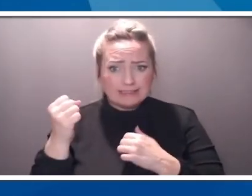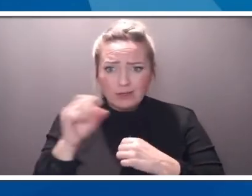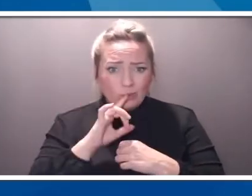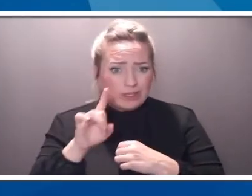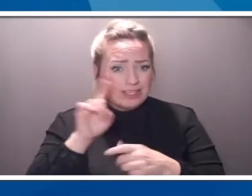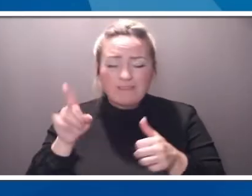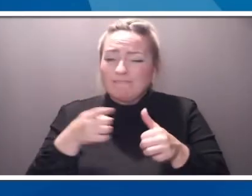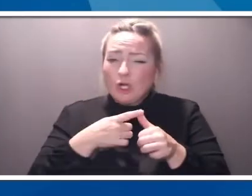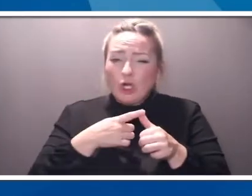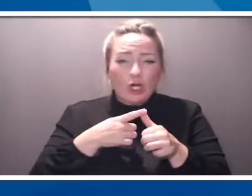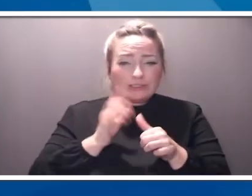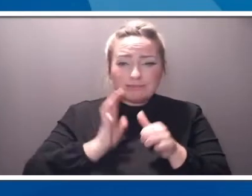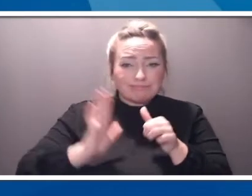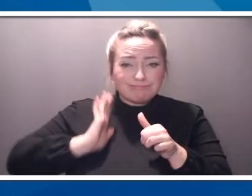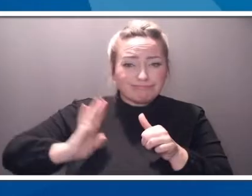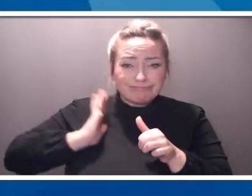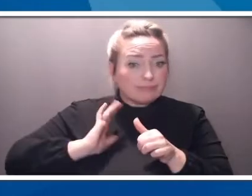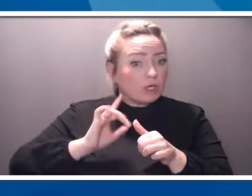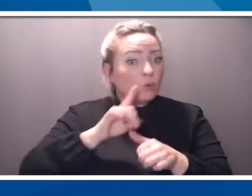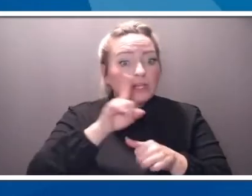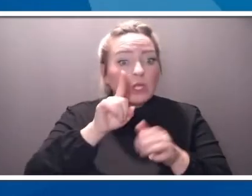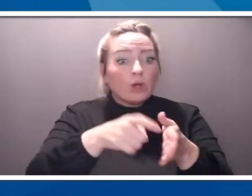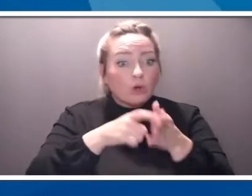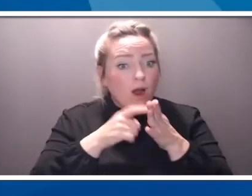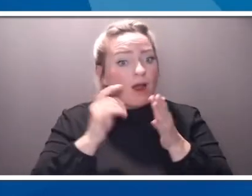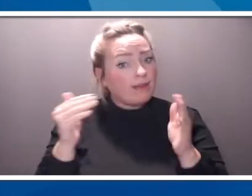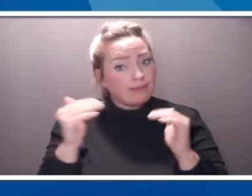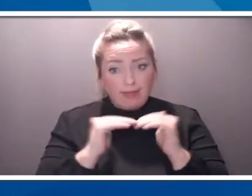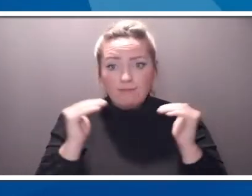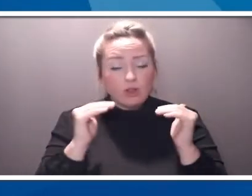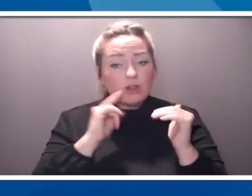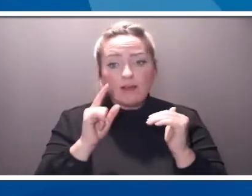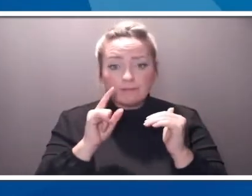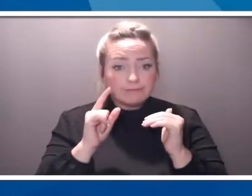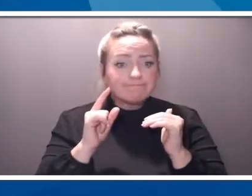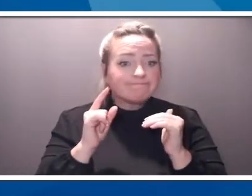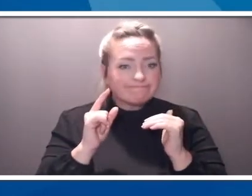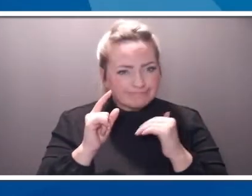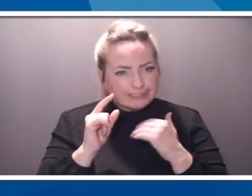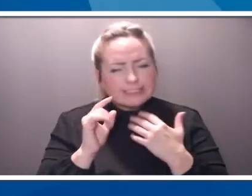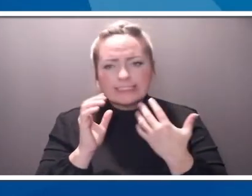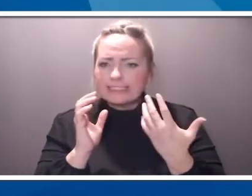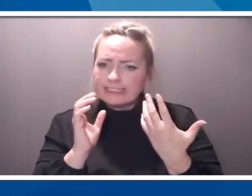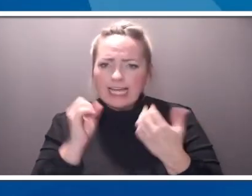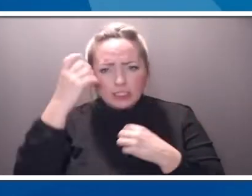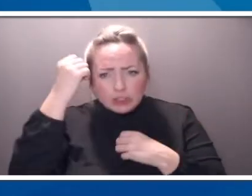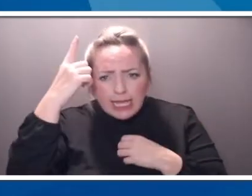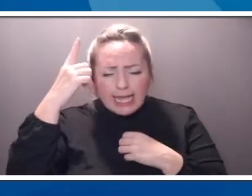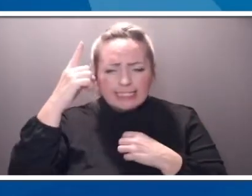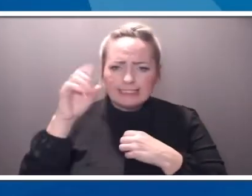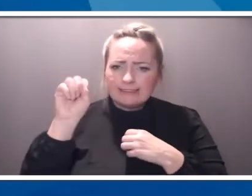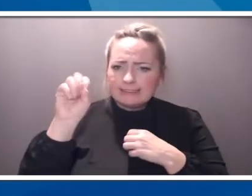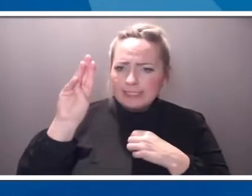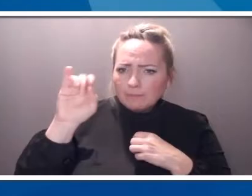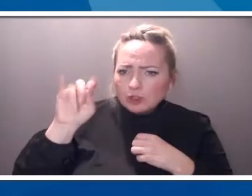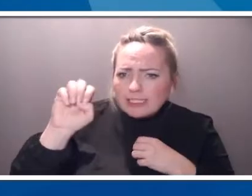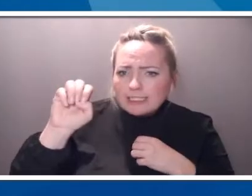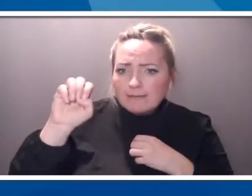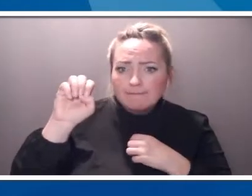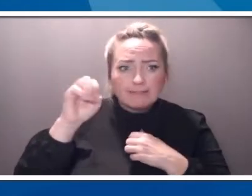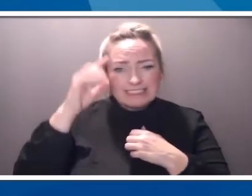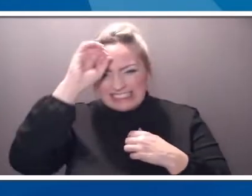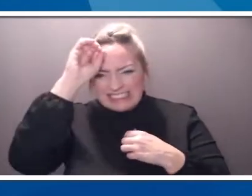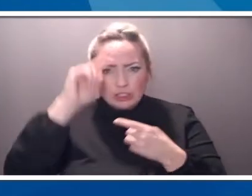of SCs, even from the very first ones, that really require a level of subjective kind of